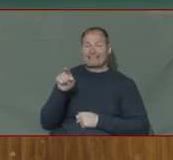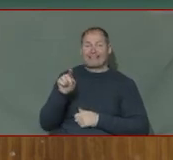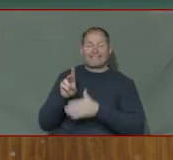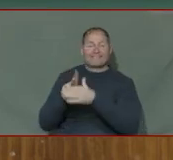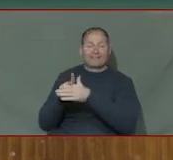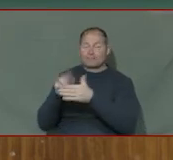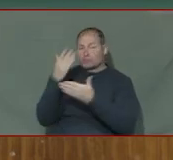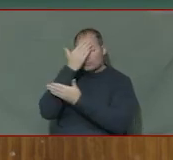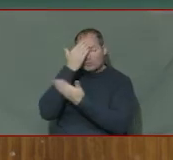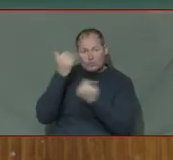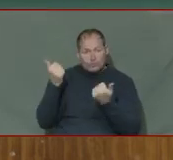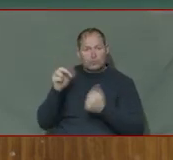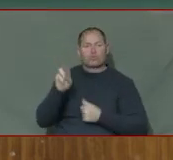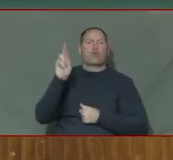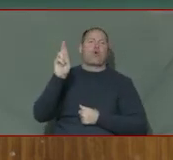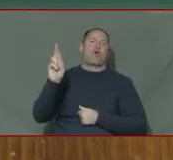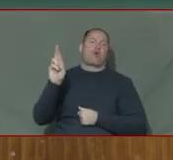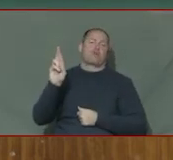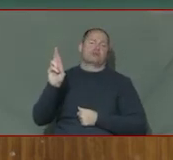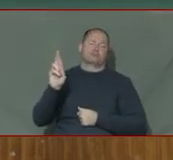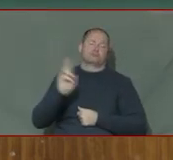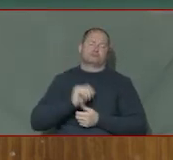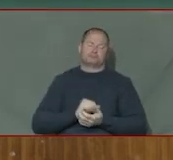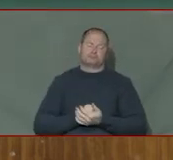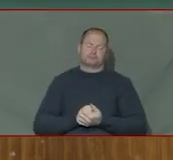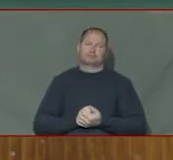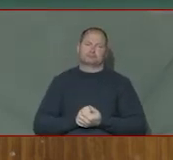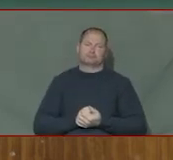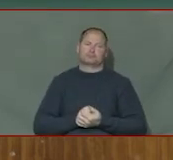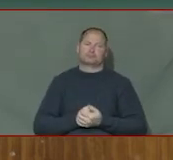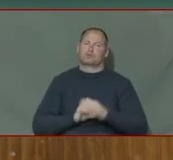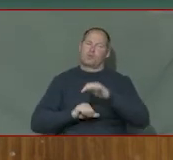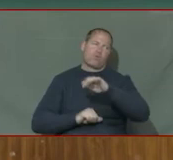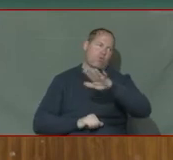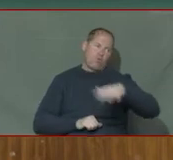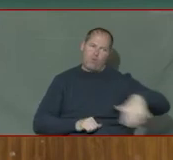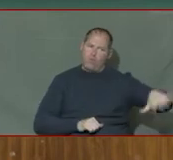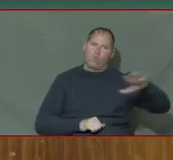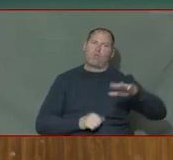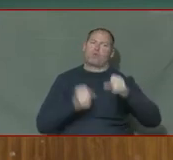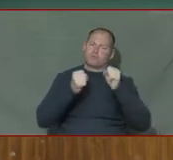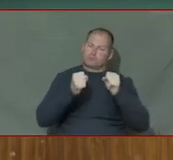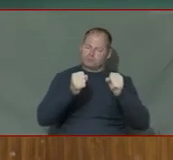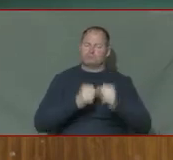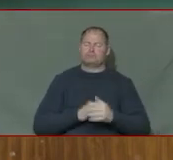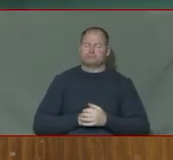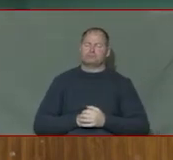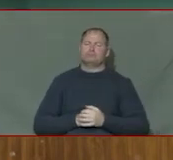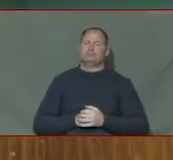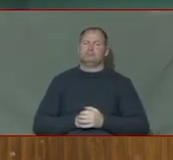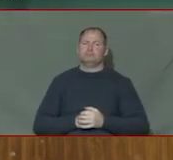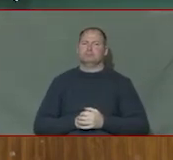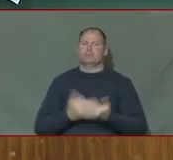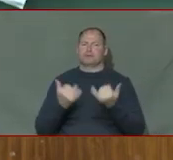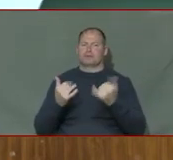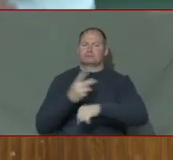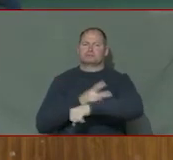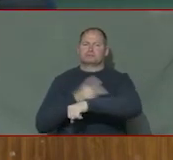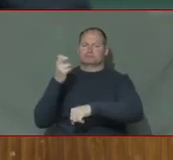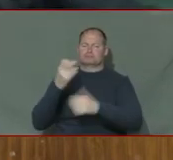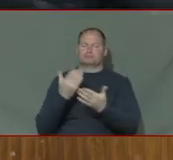is r in this case in the formula. Everything else is a constant. So let's differentiate